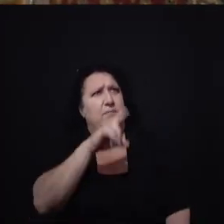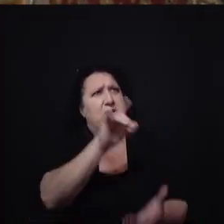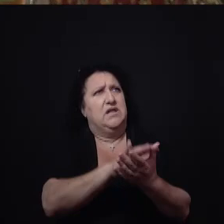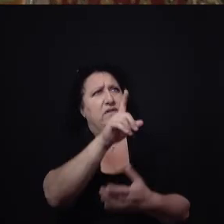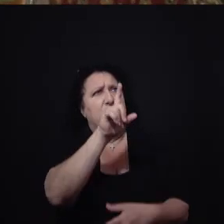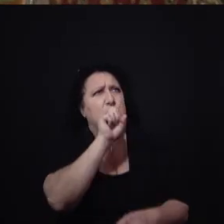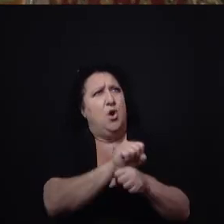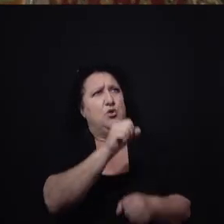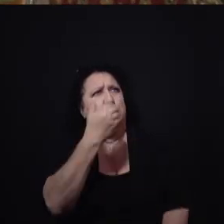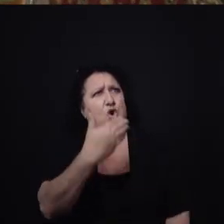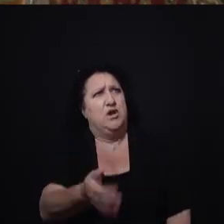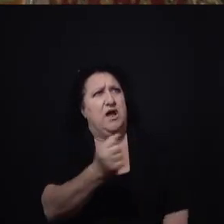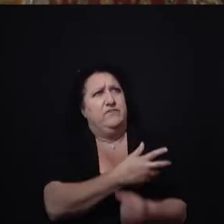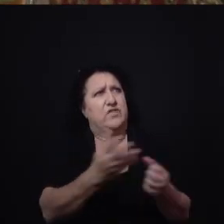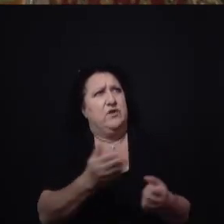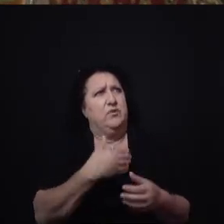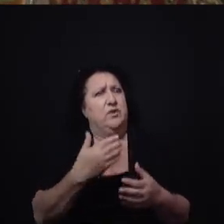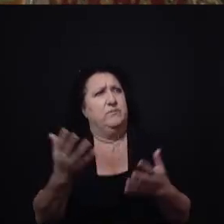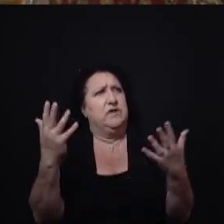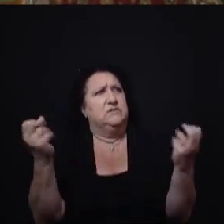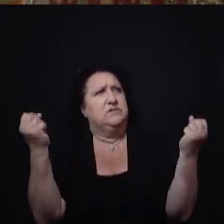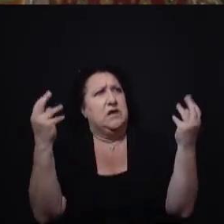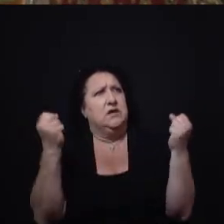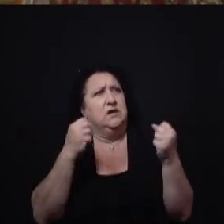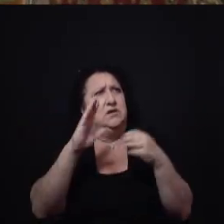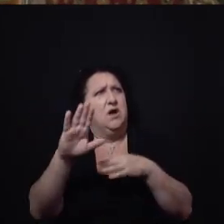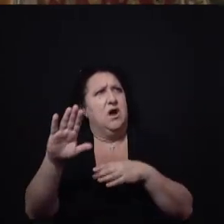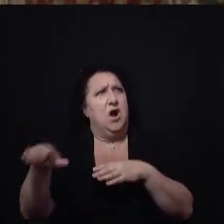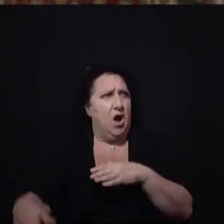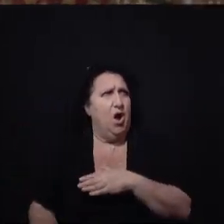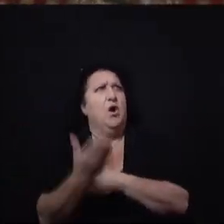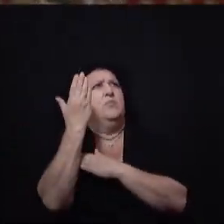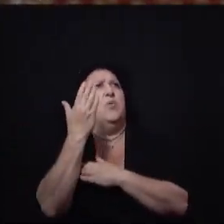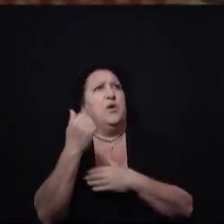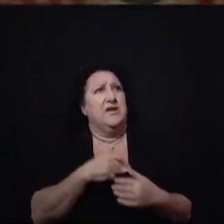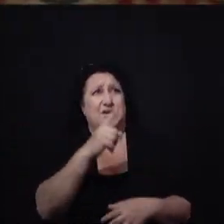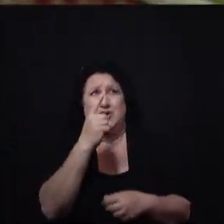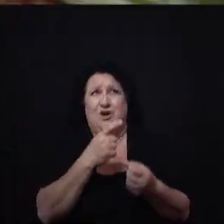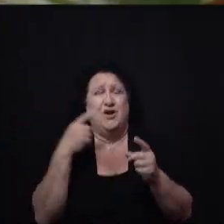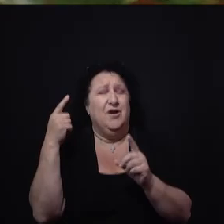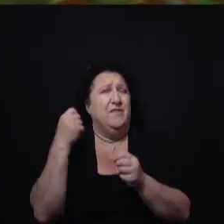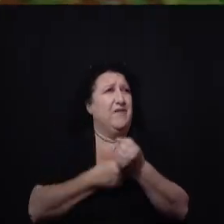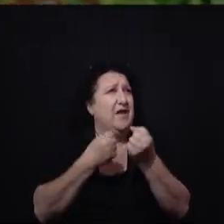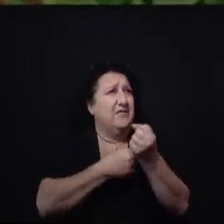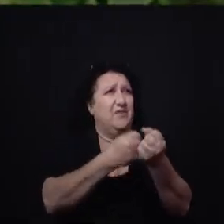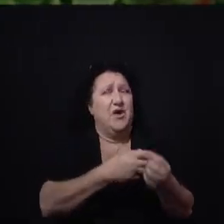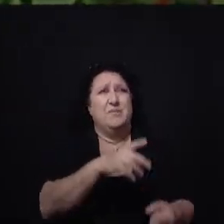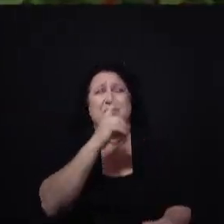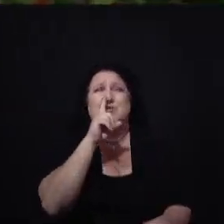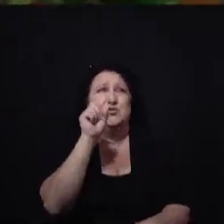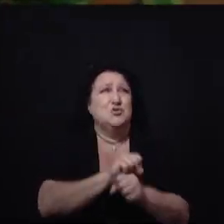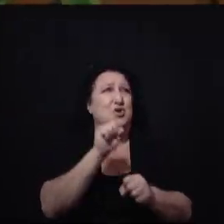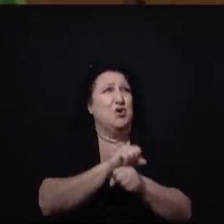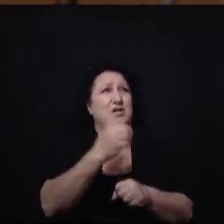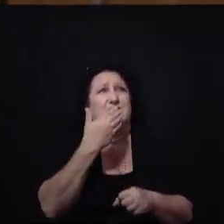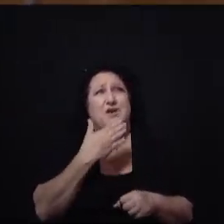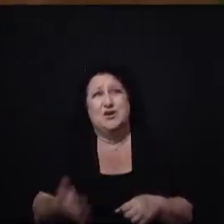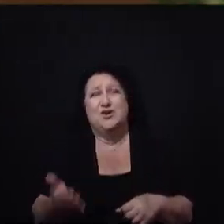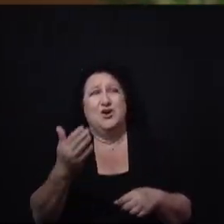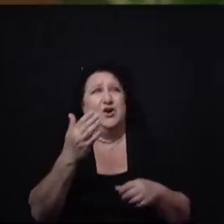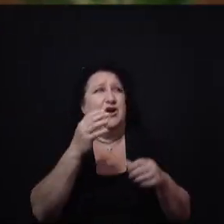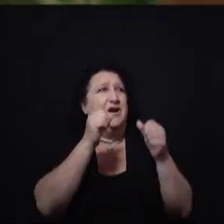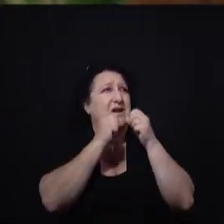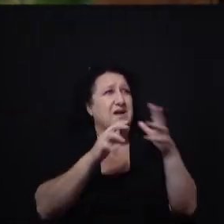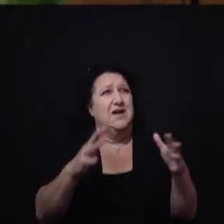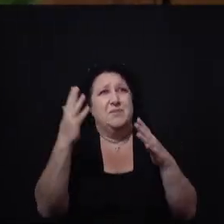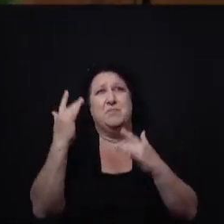All the things we've been singing all morning, I believe you're good. You're faithful. Surely goodness and mercy shall follow me all the days of my life. I don't feel like those days are